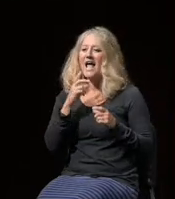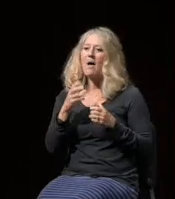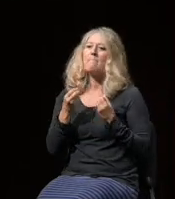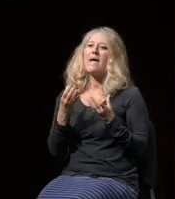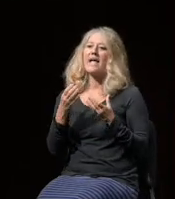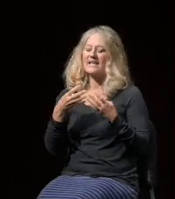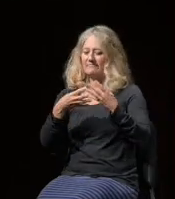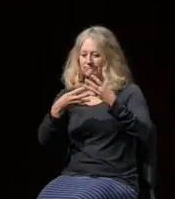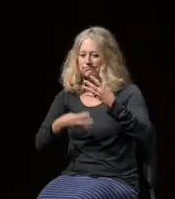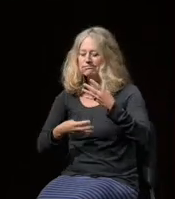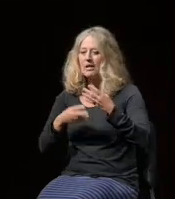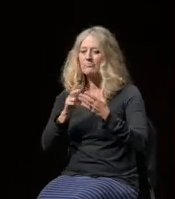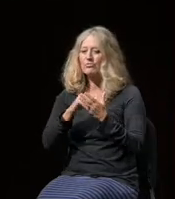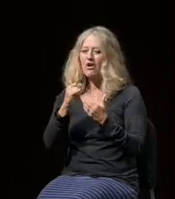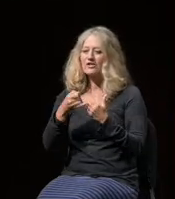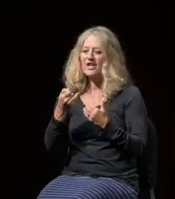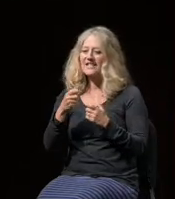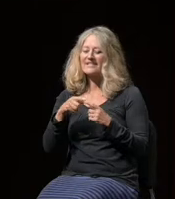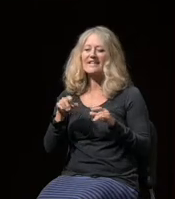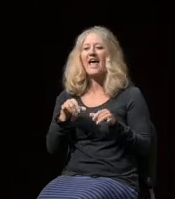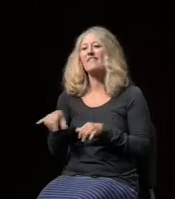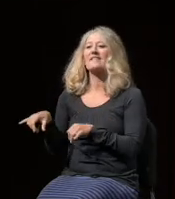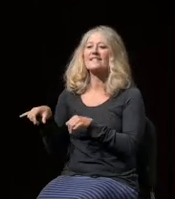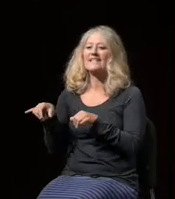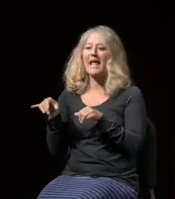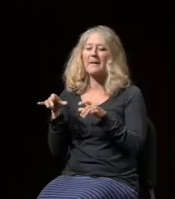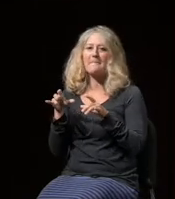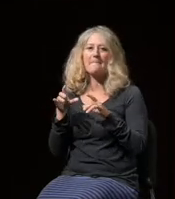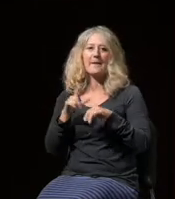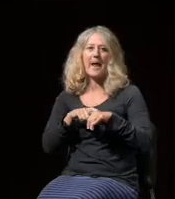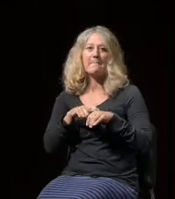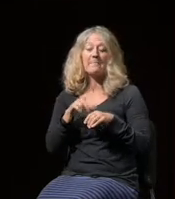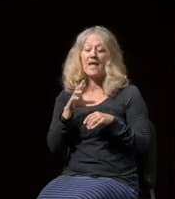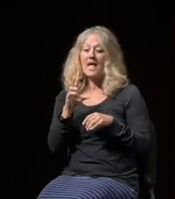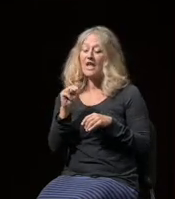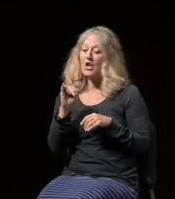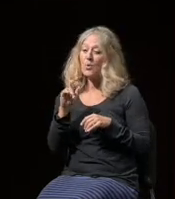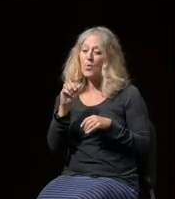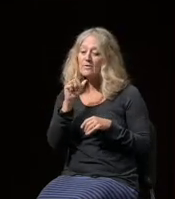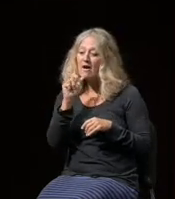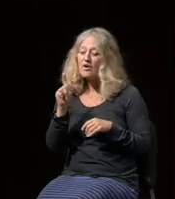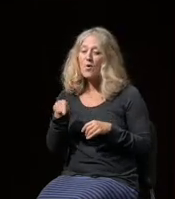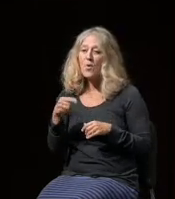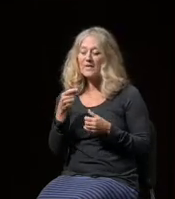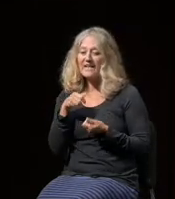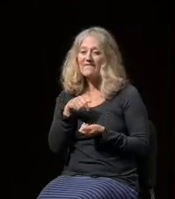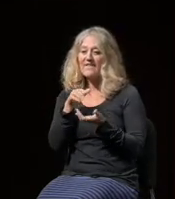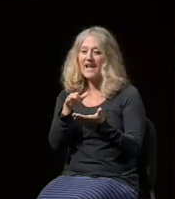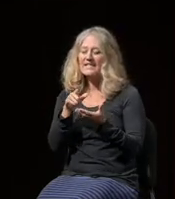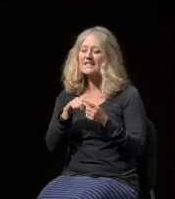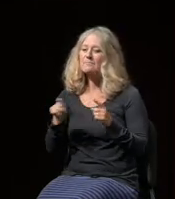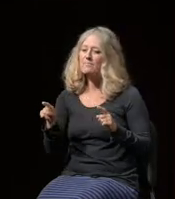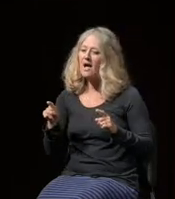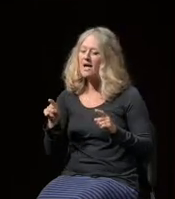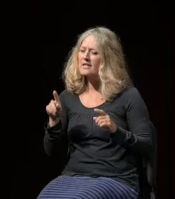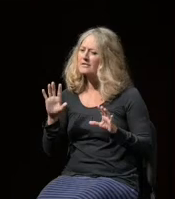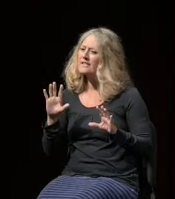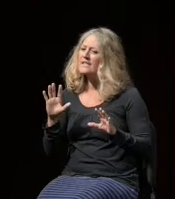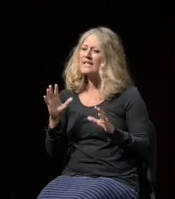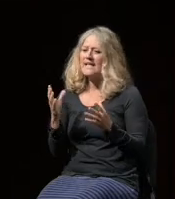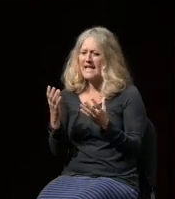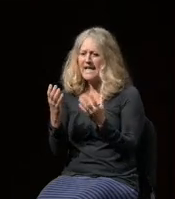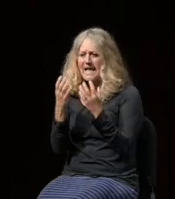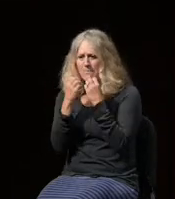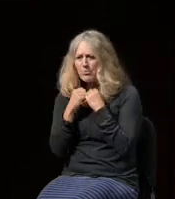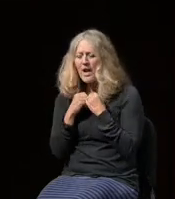projects simultaneously. Nicole is someone who not only faced, but embraced the challenges brought by the